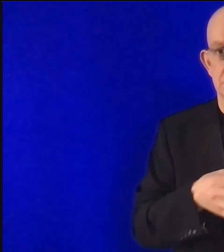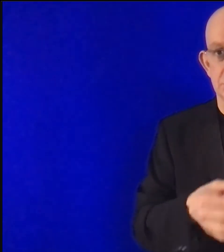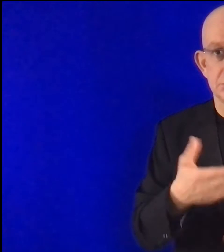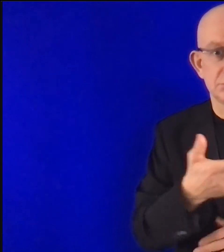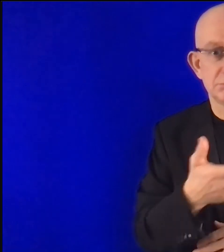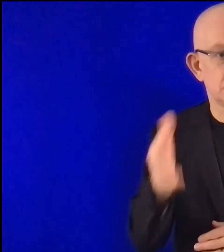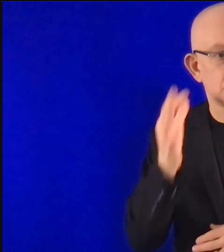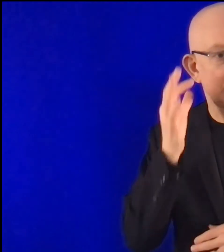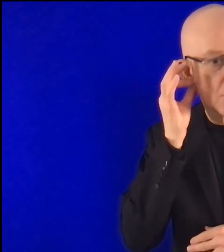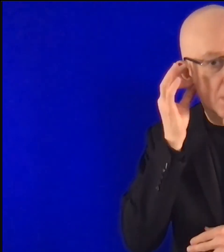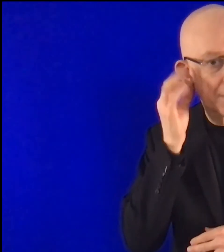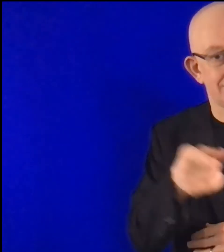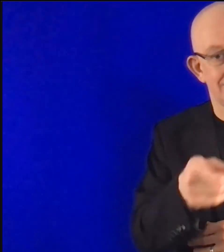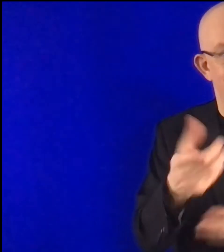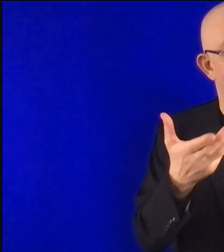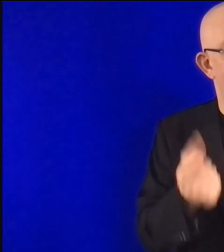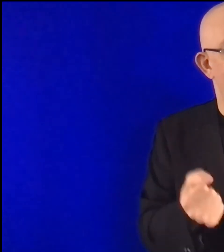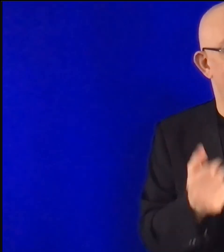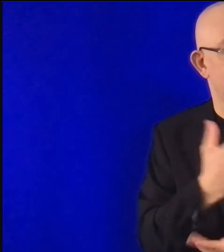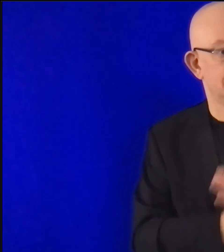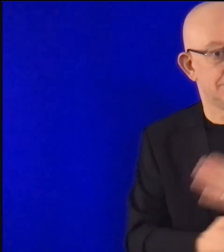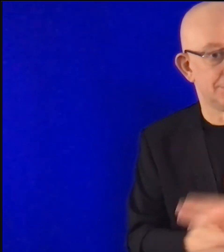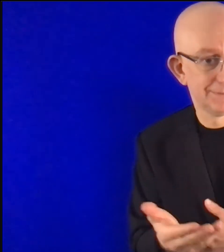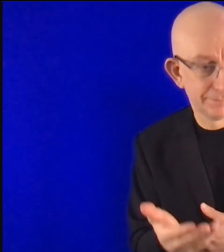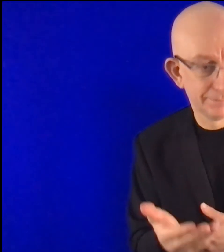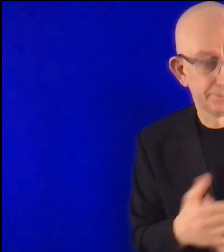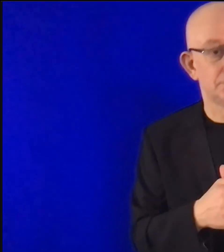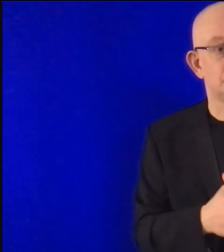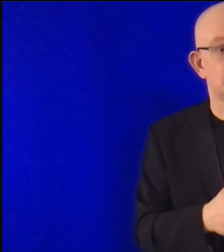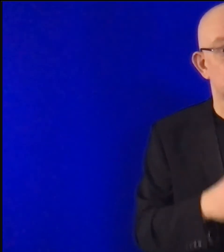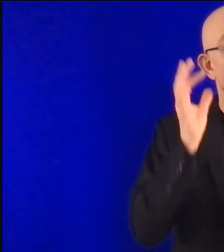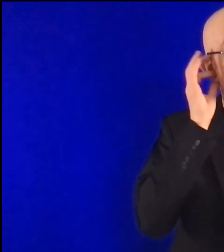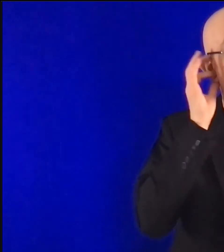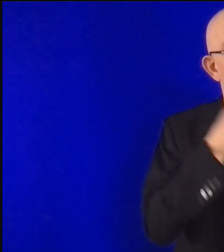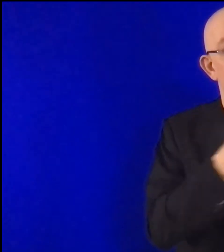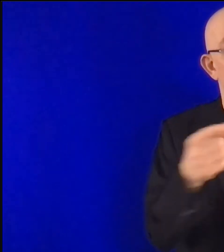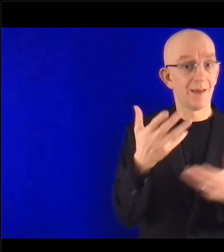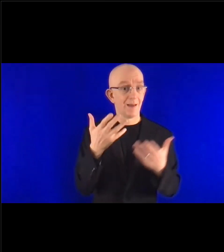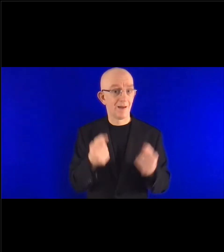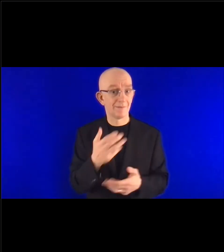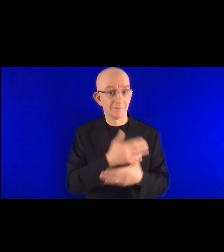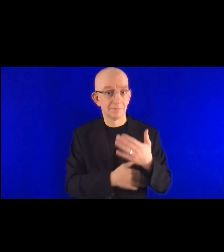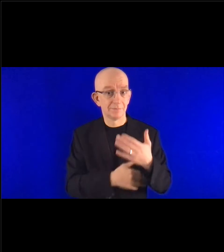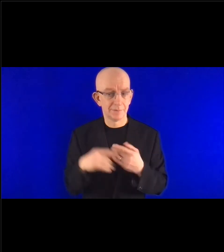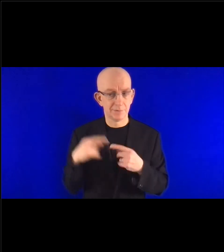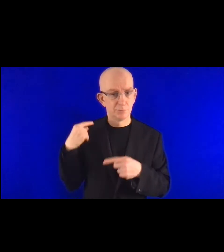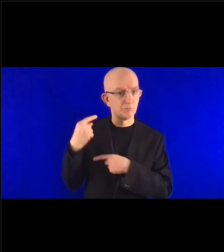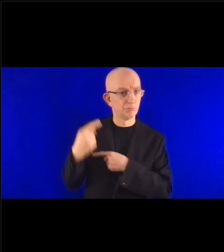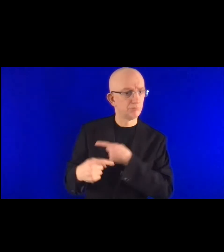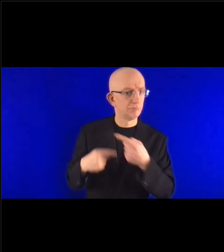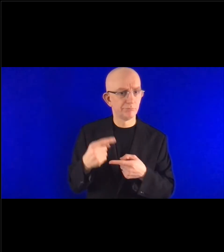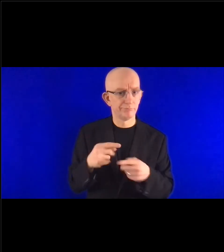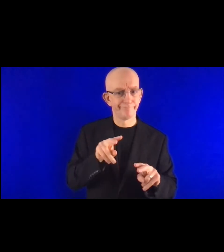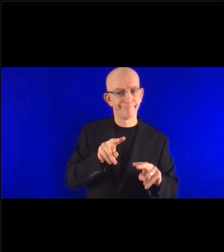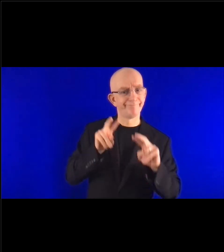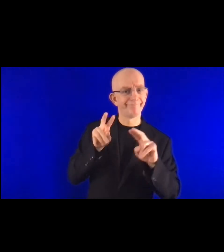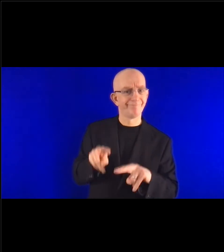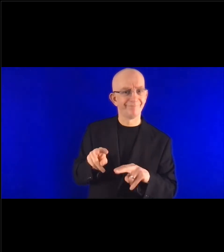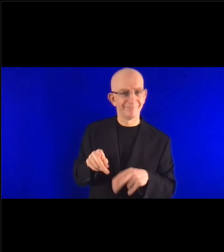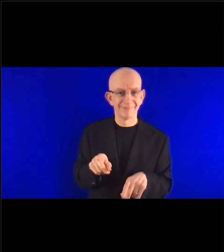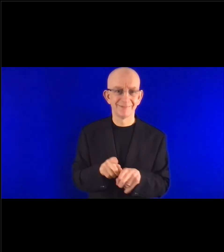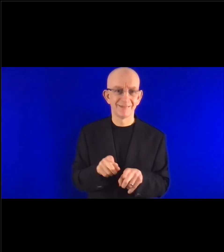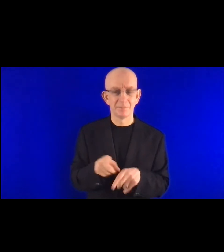and gender-based rehabilitation, and it is a non-negotiable. Thank you very much. Thank you so